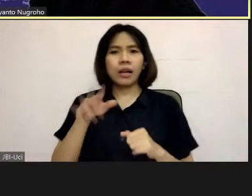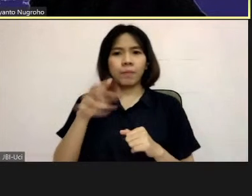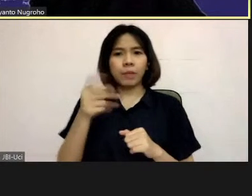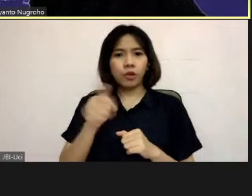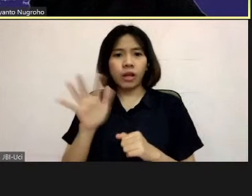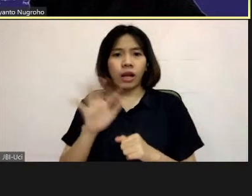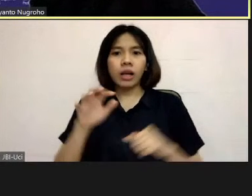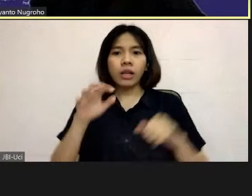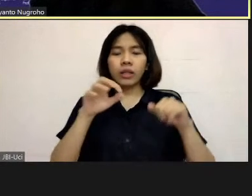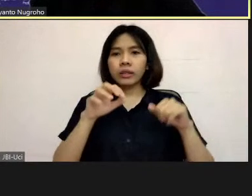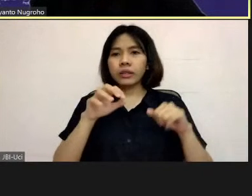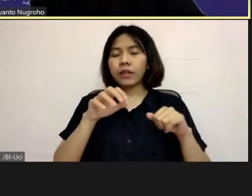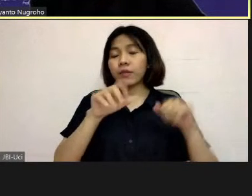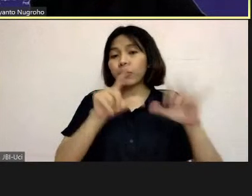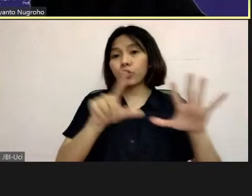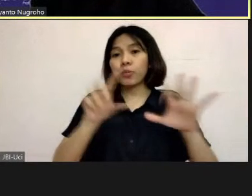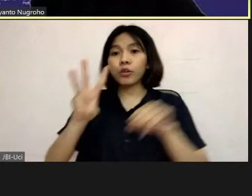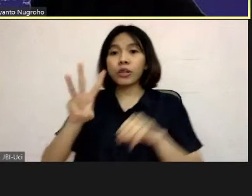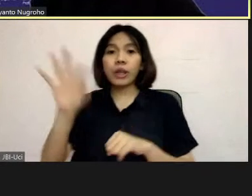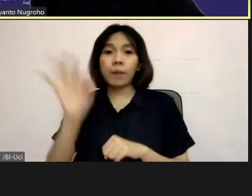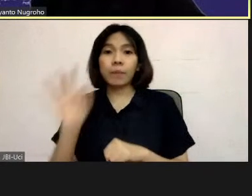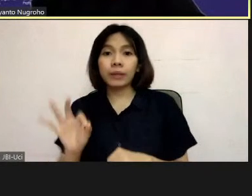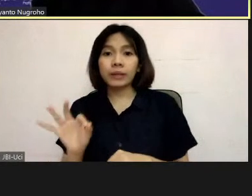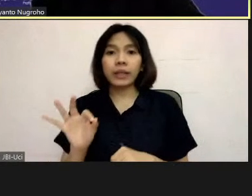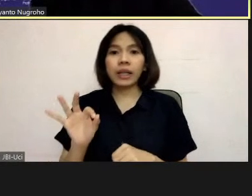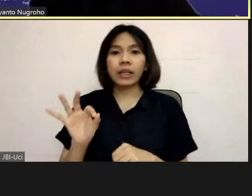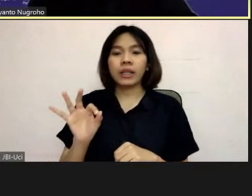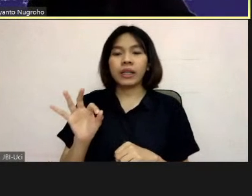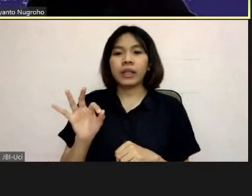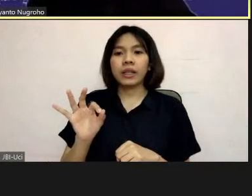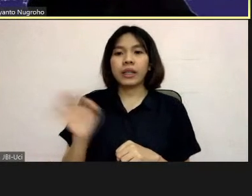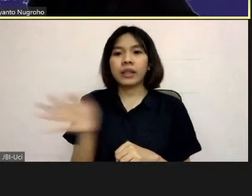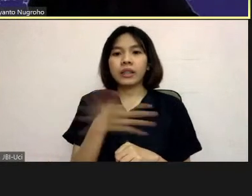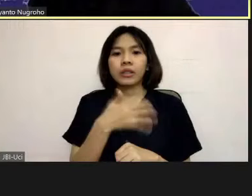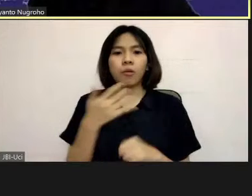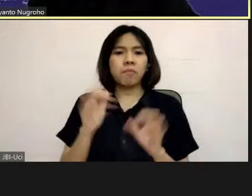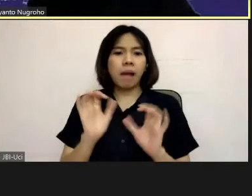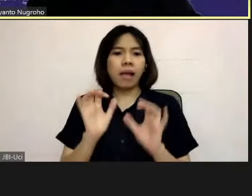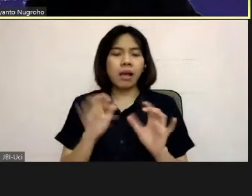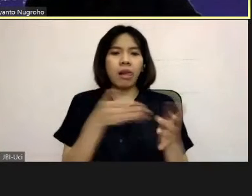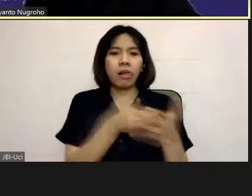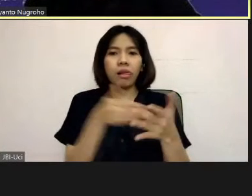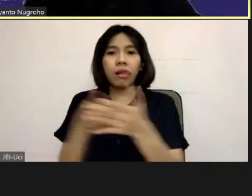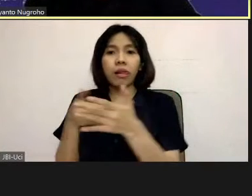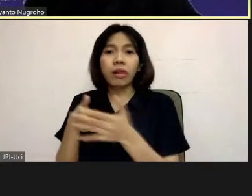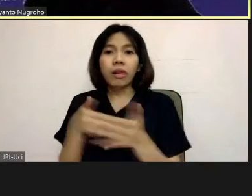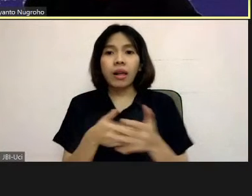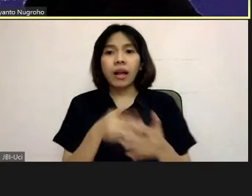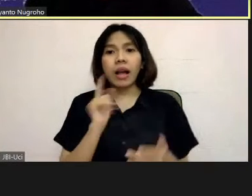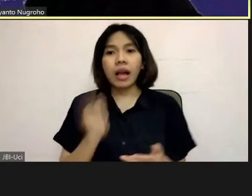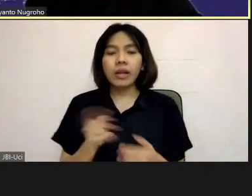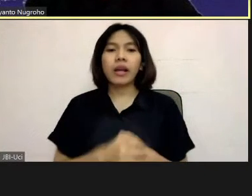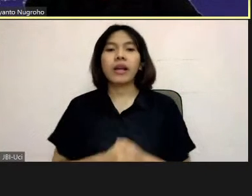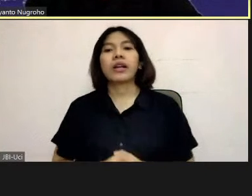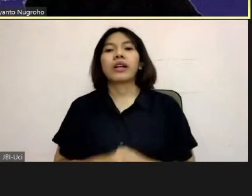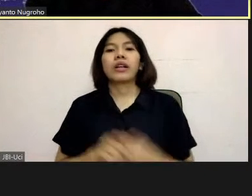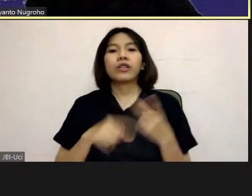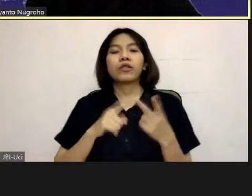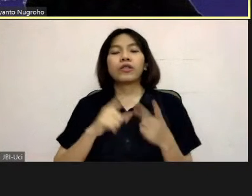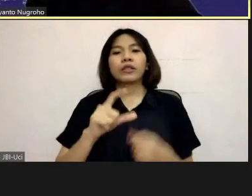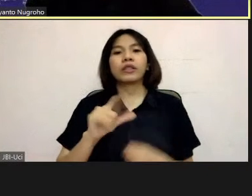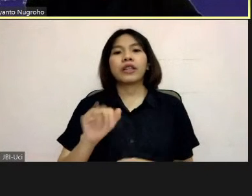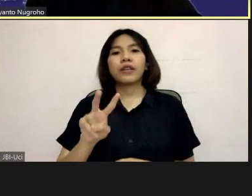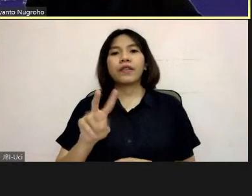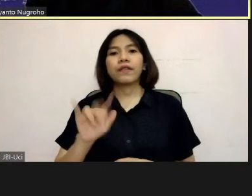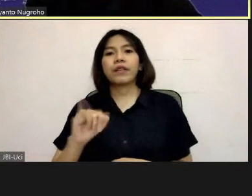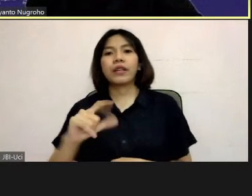legal initiatives since 2017 are restrictive measures. And from Civicus, Mas Hanung